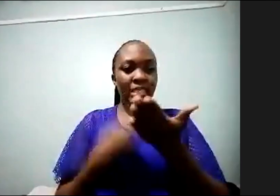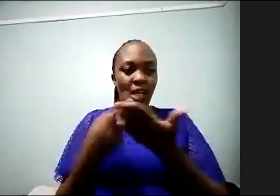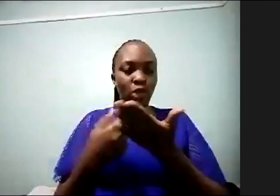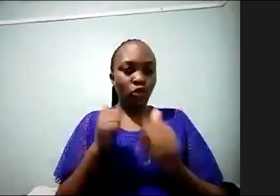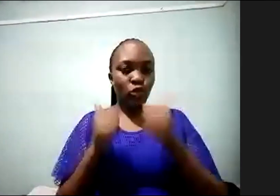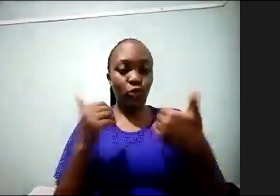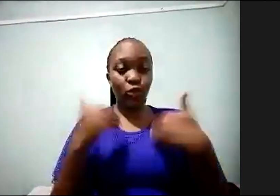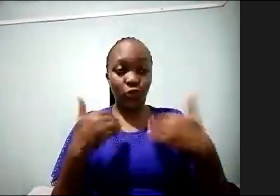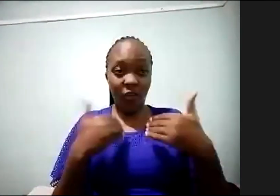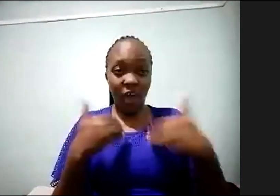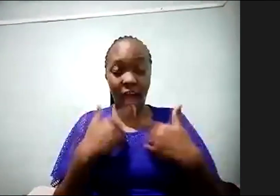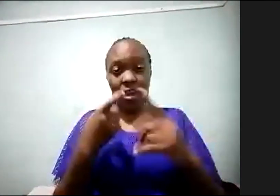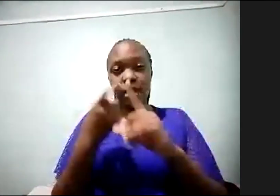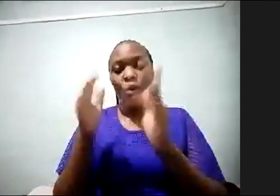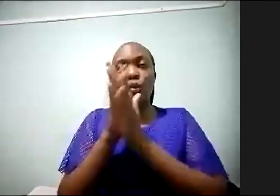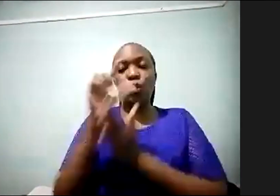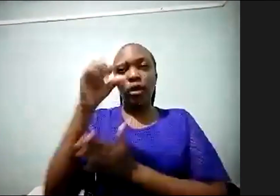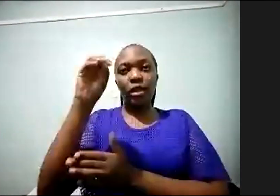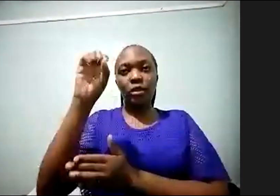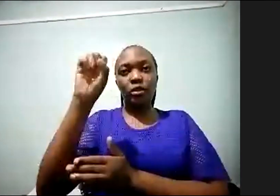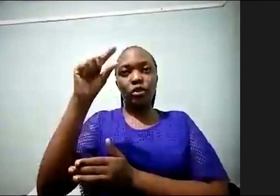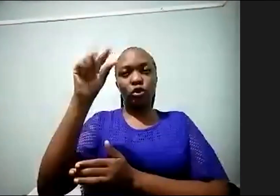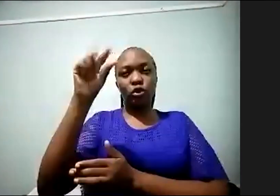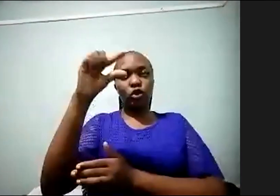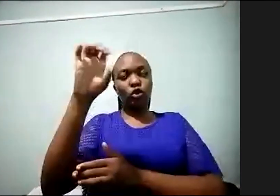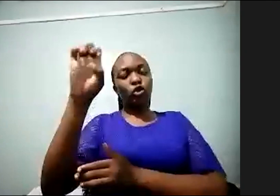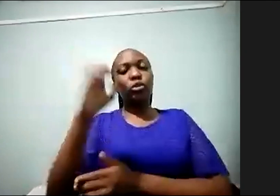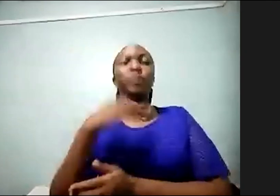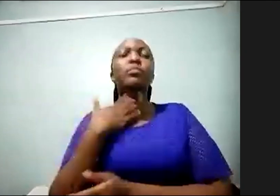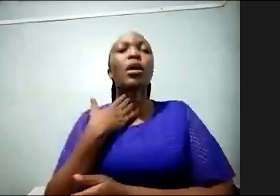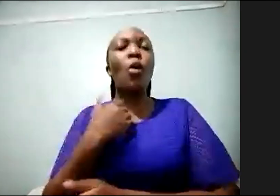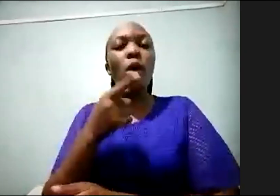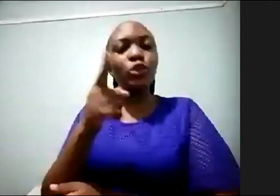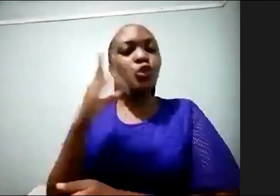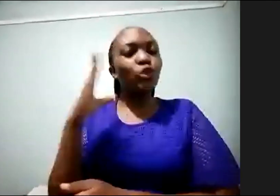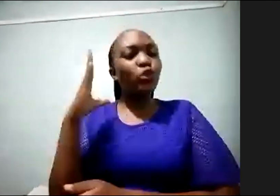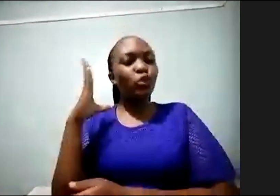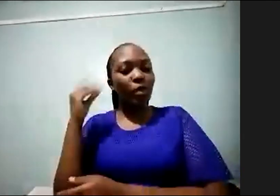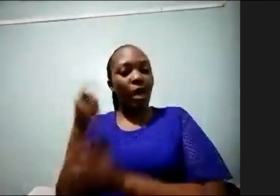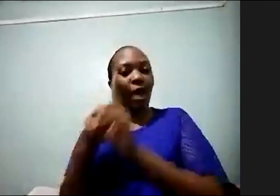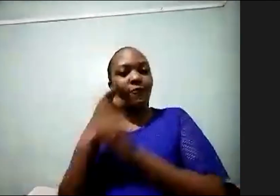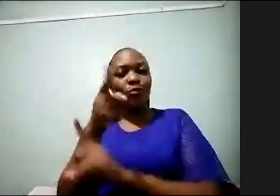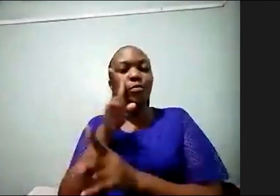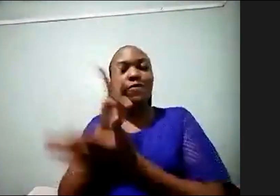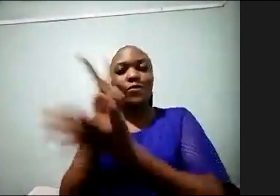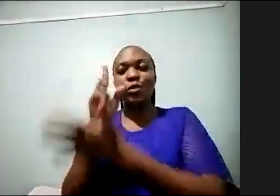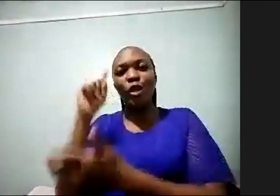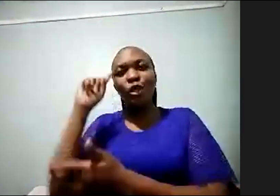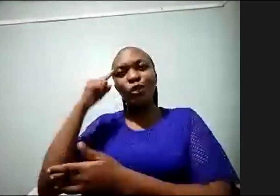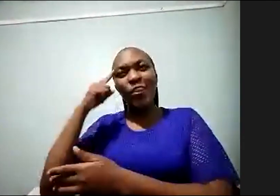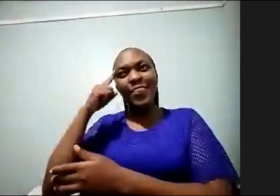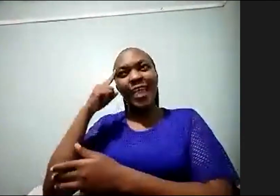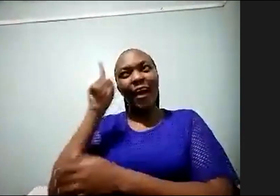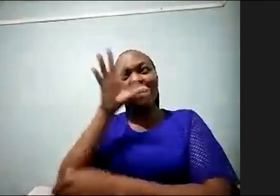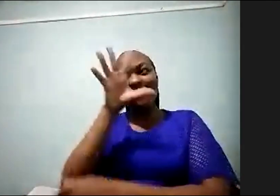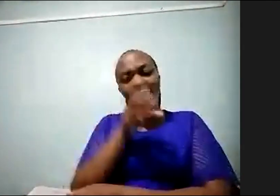with George, I want to hear your views. Do you think the 50-30-20 can really work?